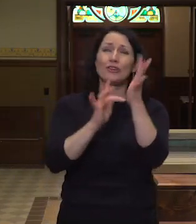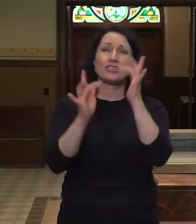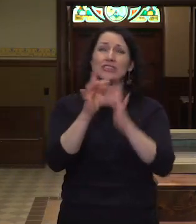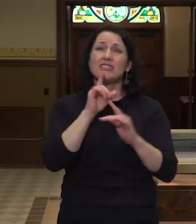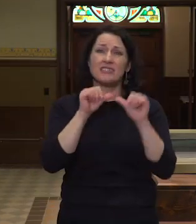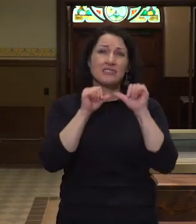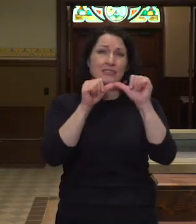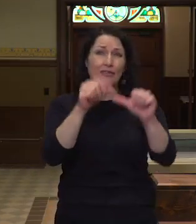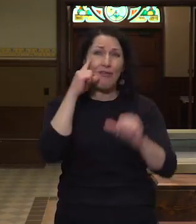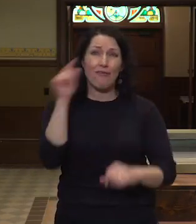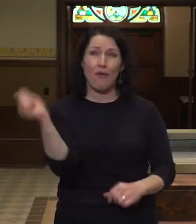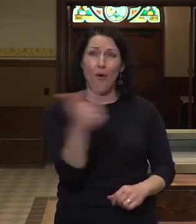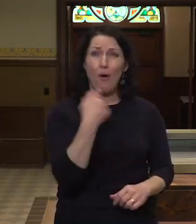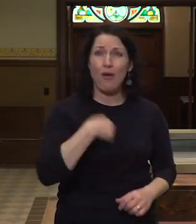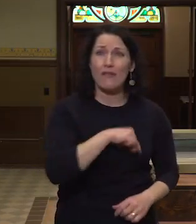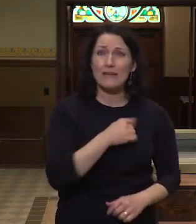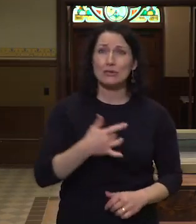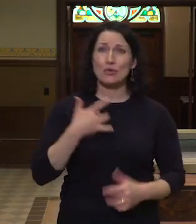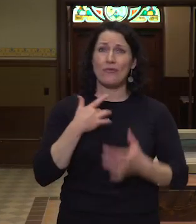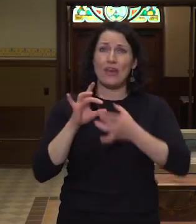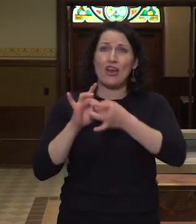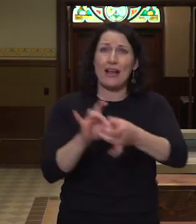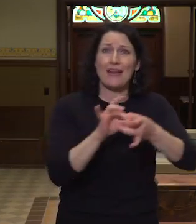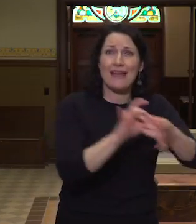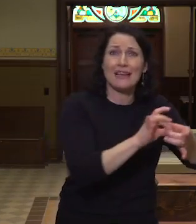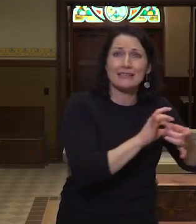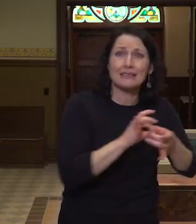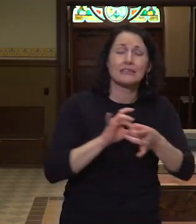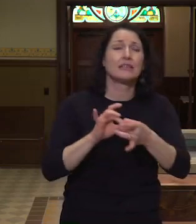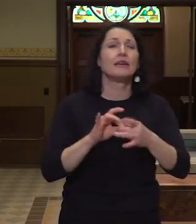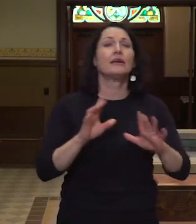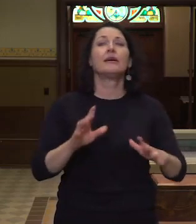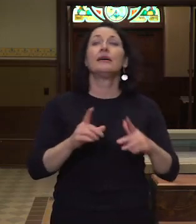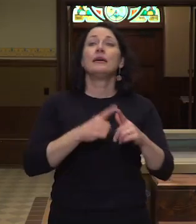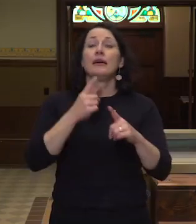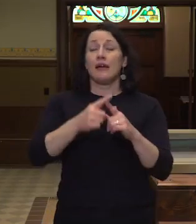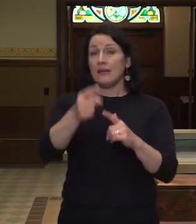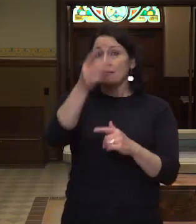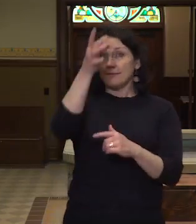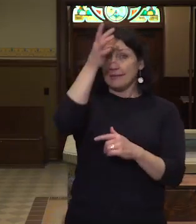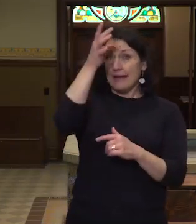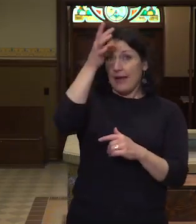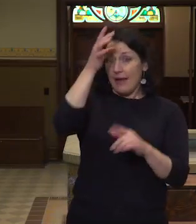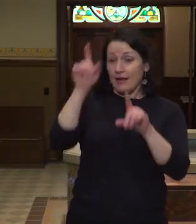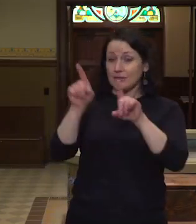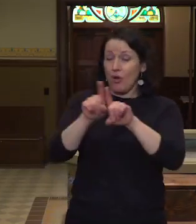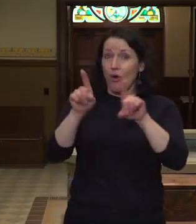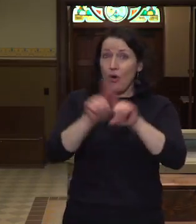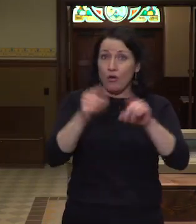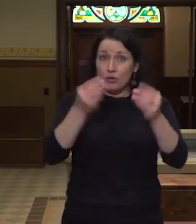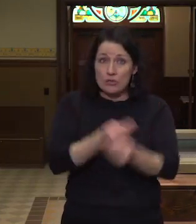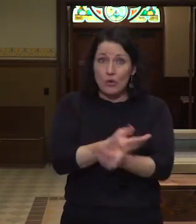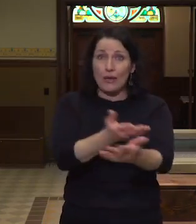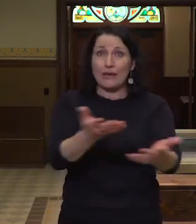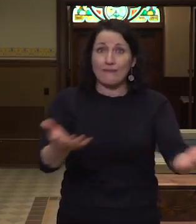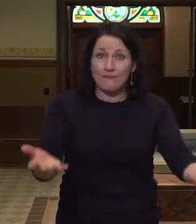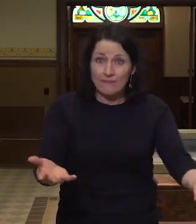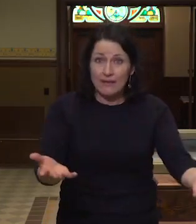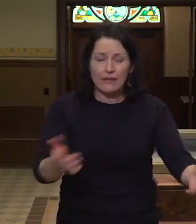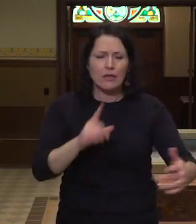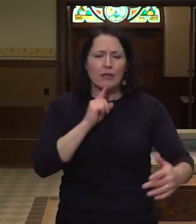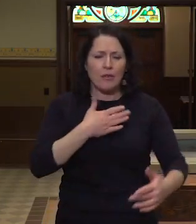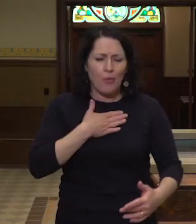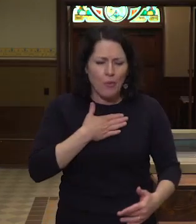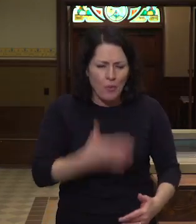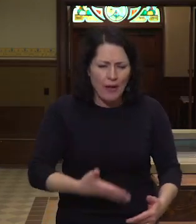well. But for fathers then to go ahead and give that example also of that they desire to lay down their